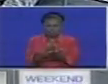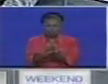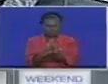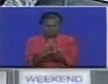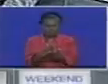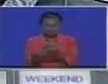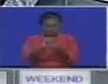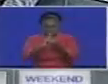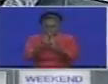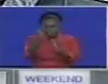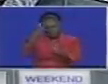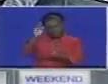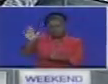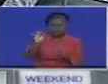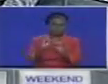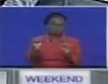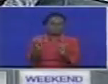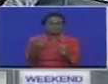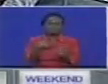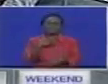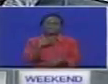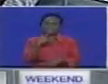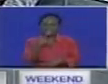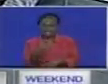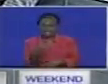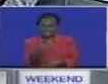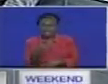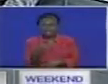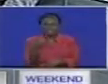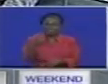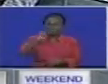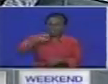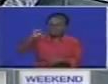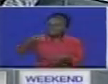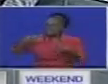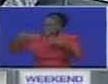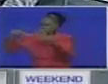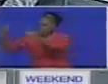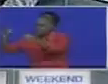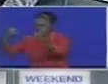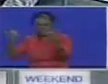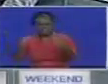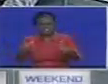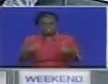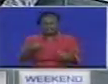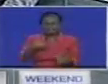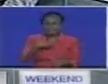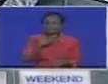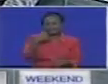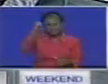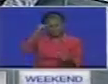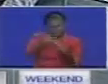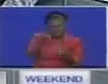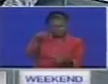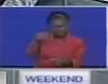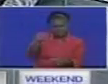his mind, because if he has made it, he has made it. But I will tell him that in politics, you don't run from issues. Let me just remind Ngujiri